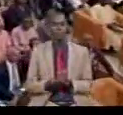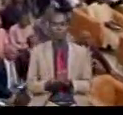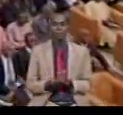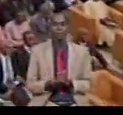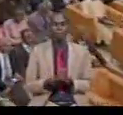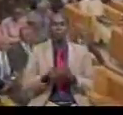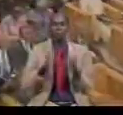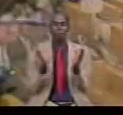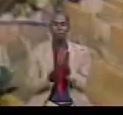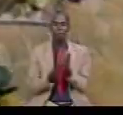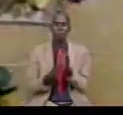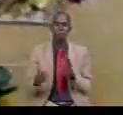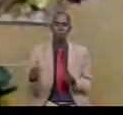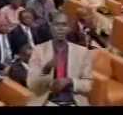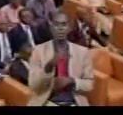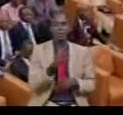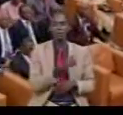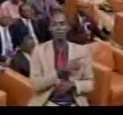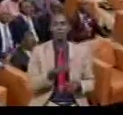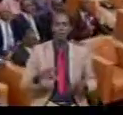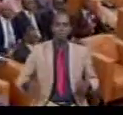Praise ye the Lord.